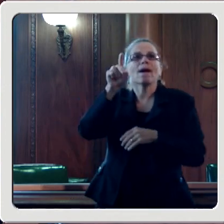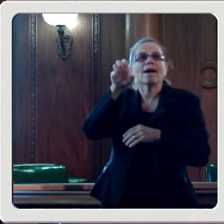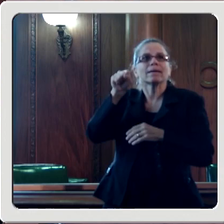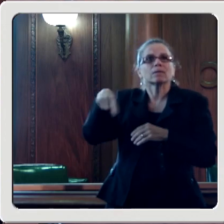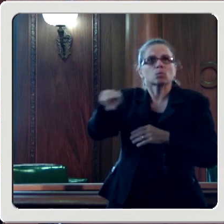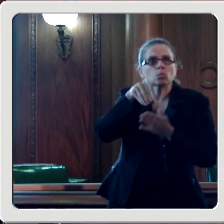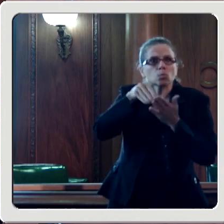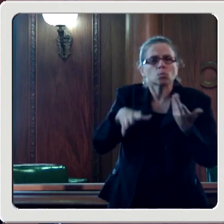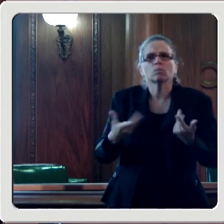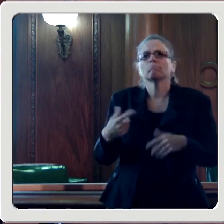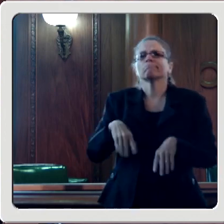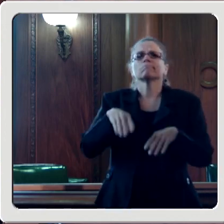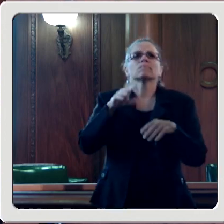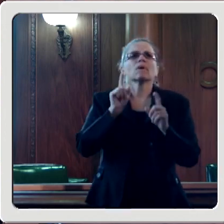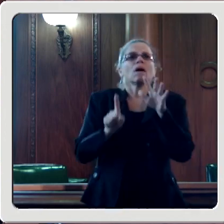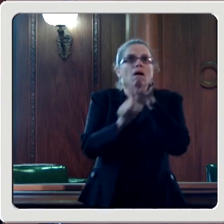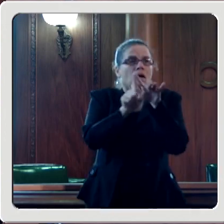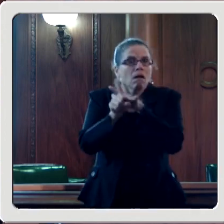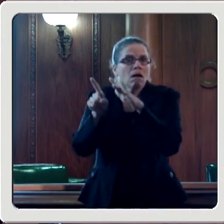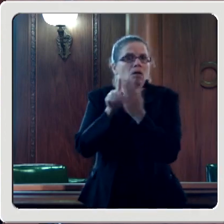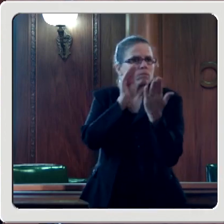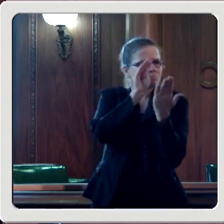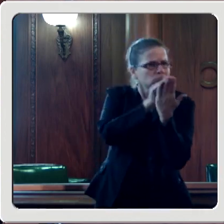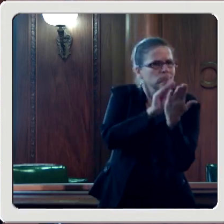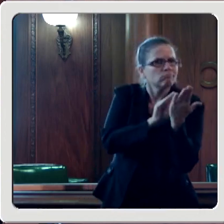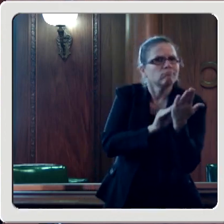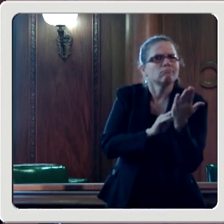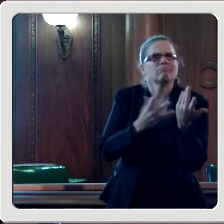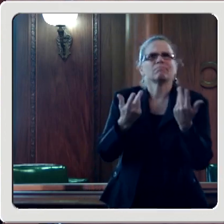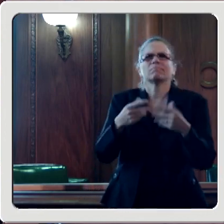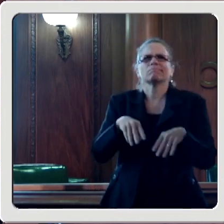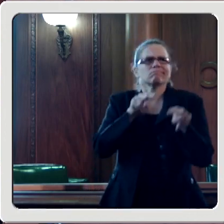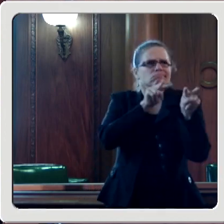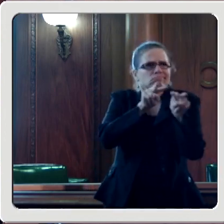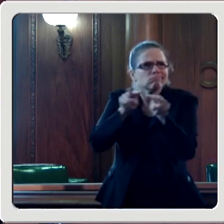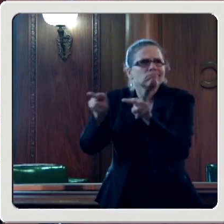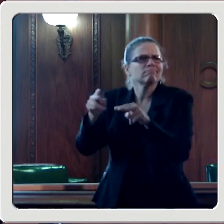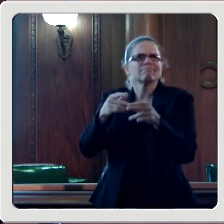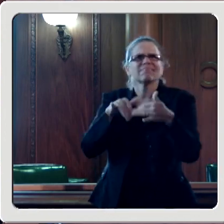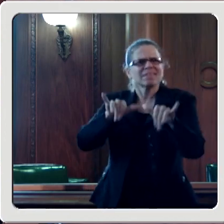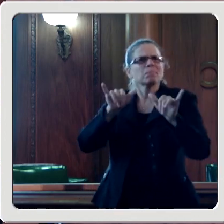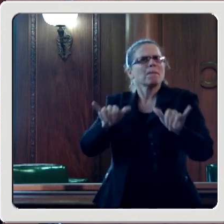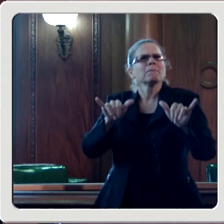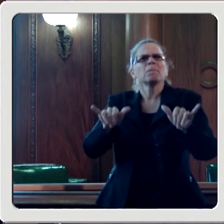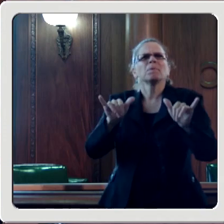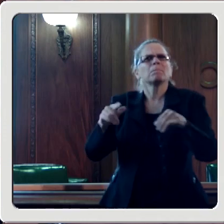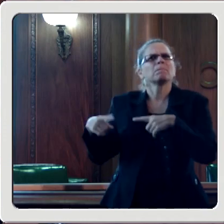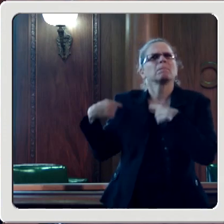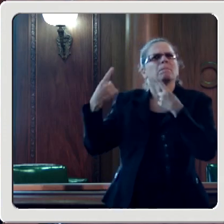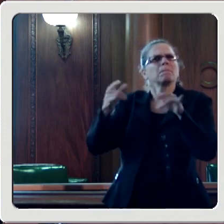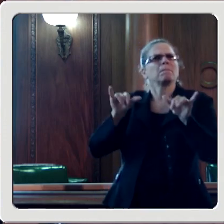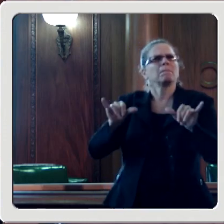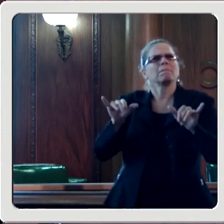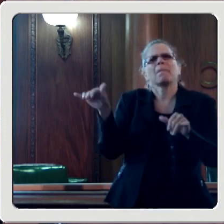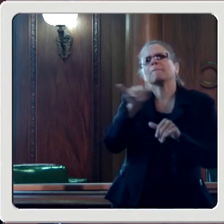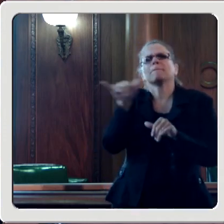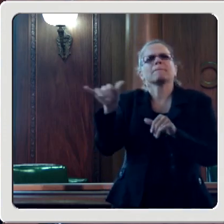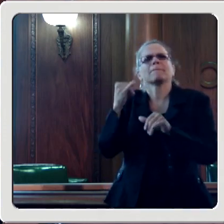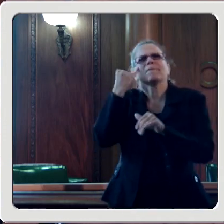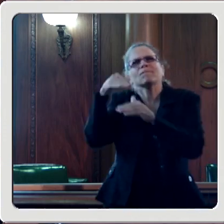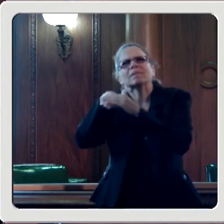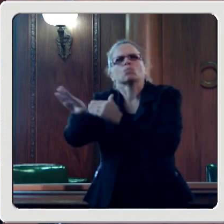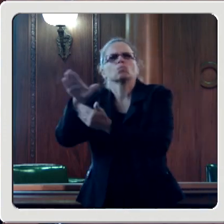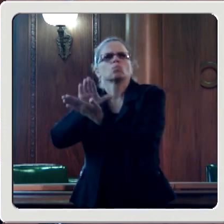with our students, monitoring with our teachers. So we can make sure our kids continue to move forward. With that, let me turn it over